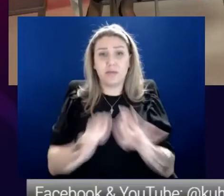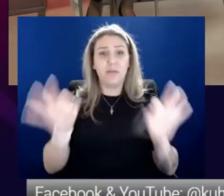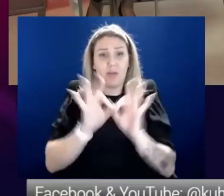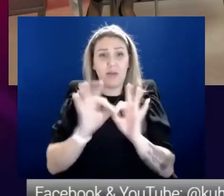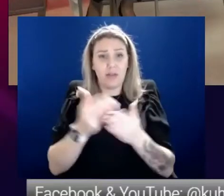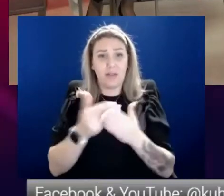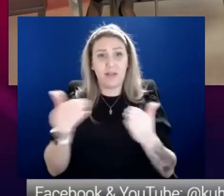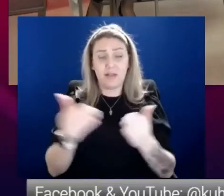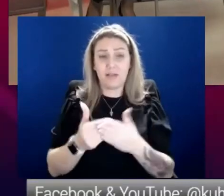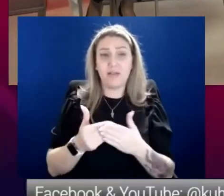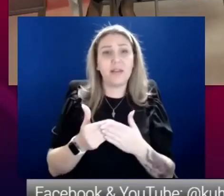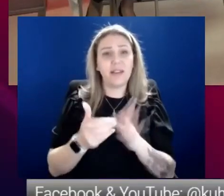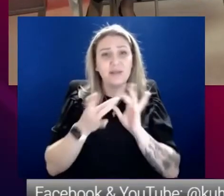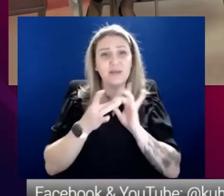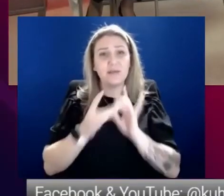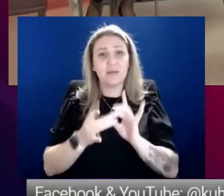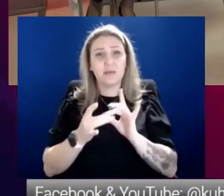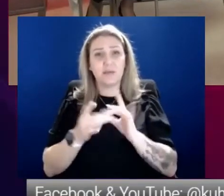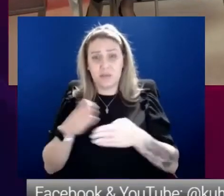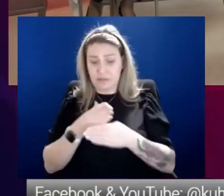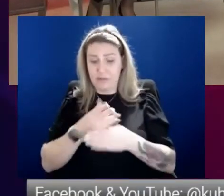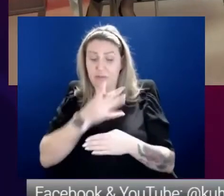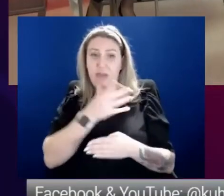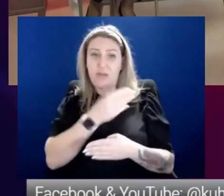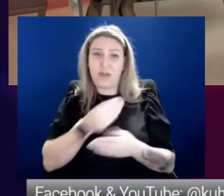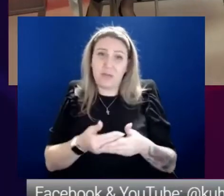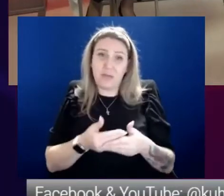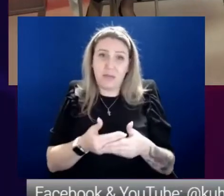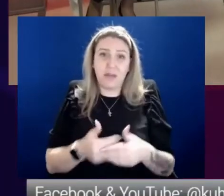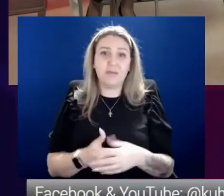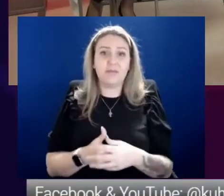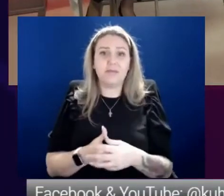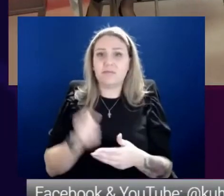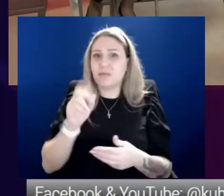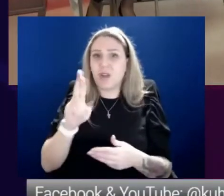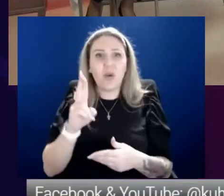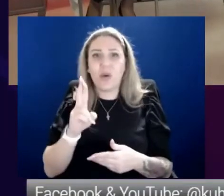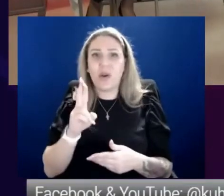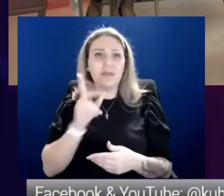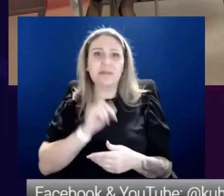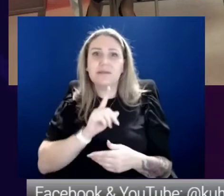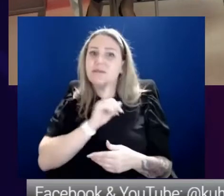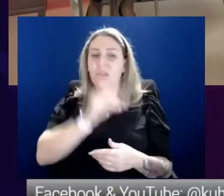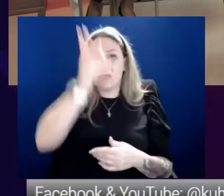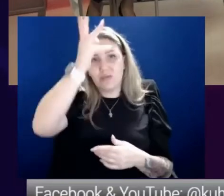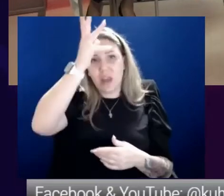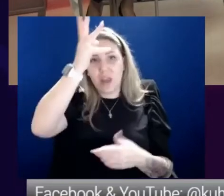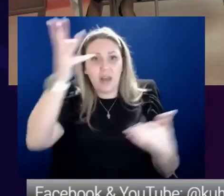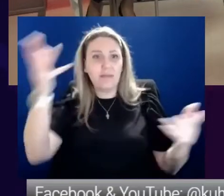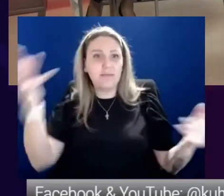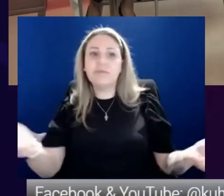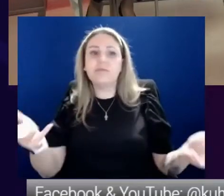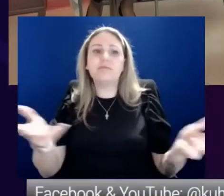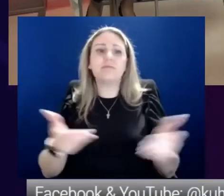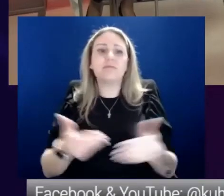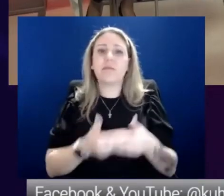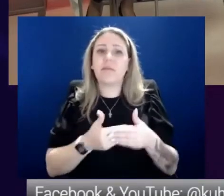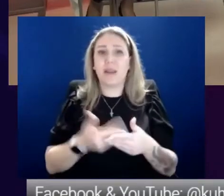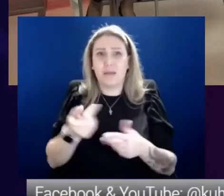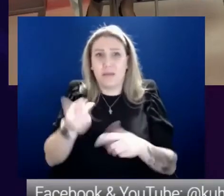the relationship between the mother and her child. And or if it's a single dad, like that dad and the baby. My